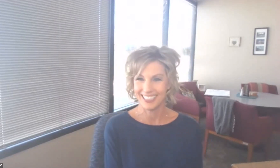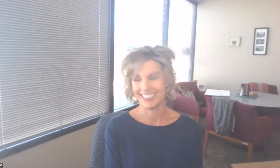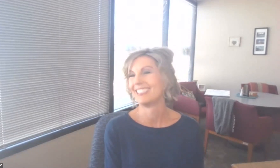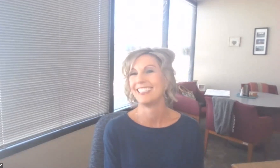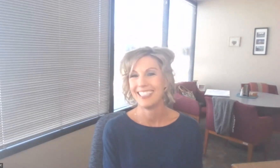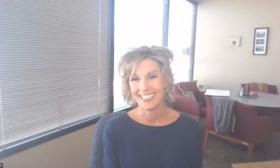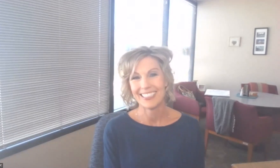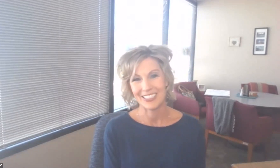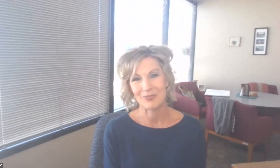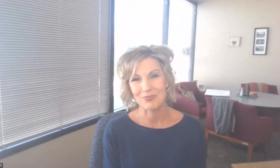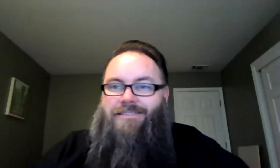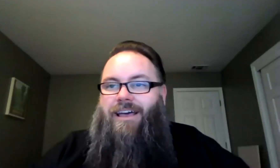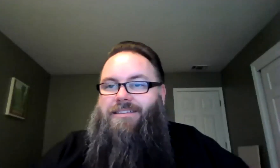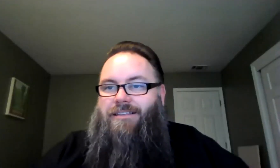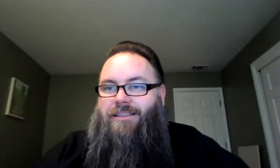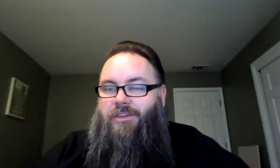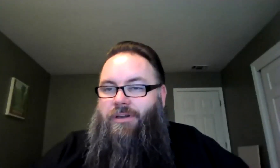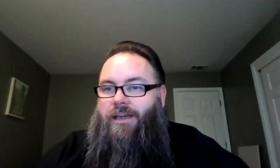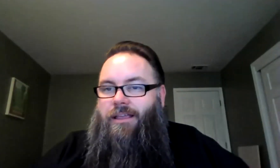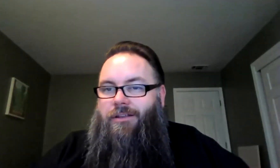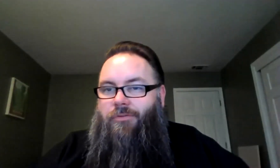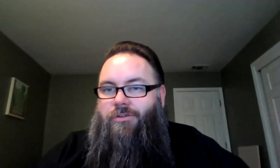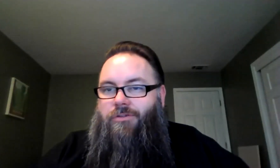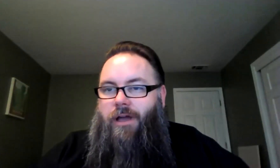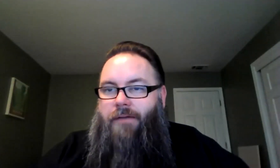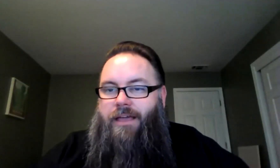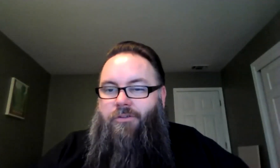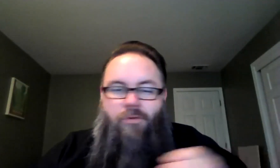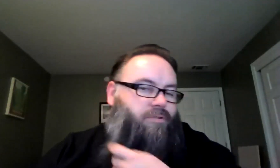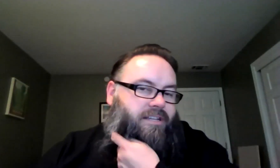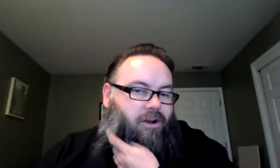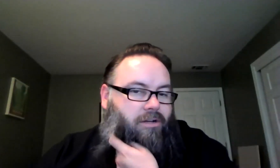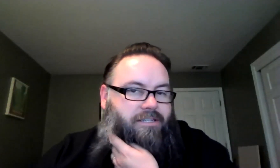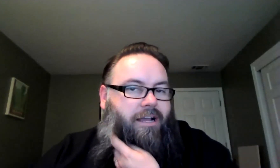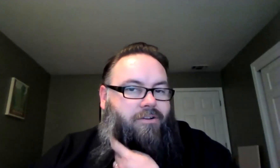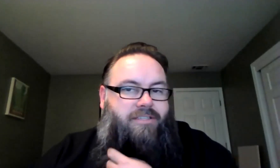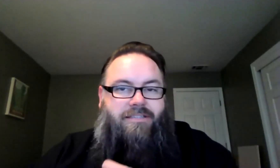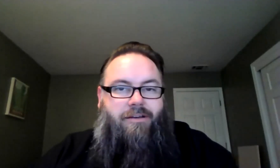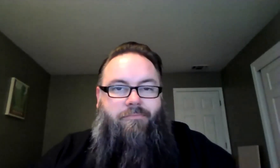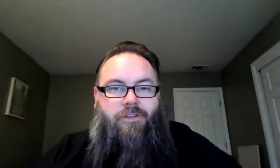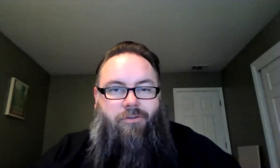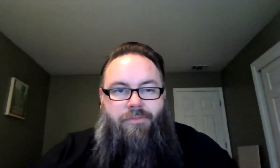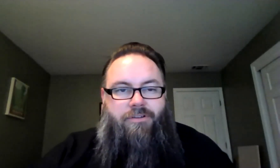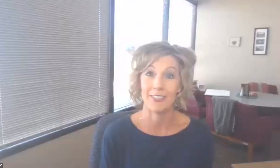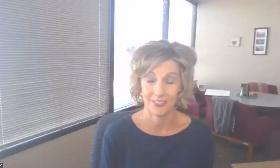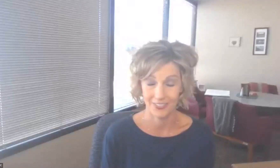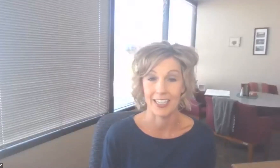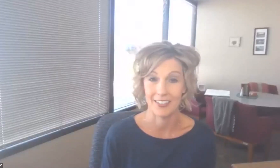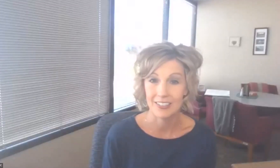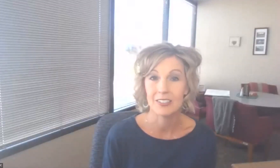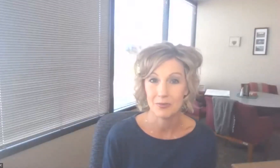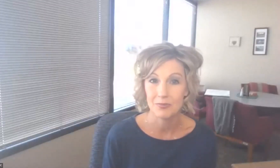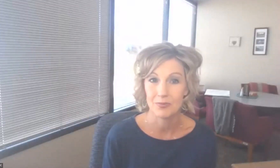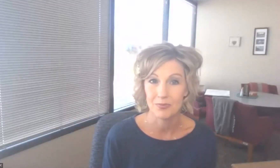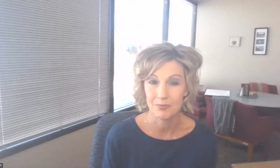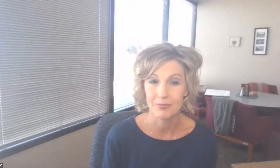you. That is excellent. Thank you again. When you have that, you're representing our entire system when you're up there testifying in front